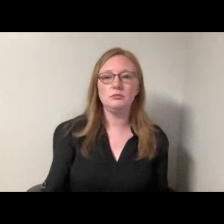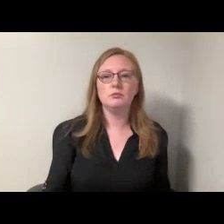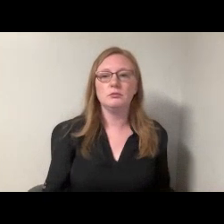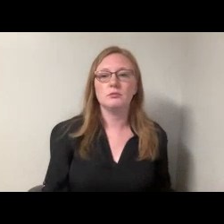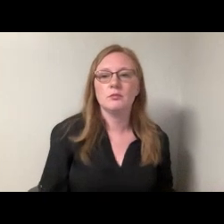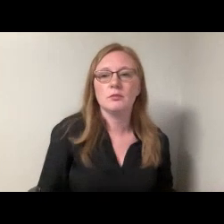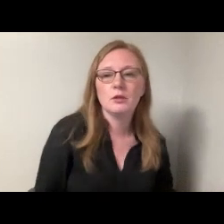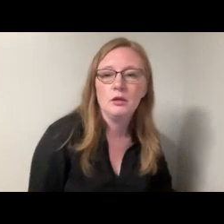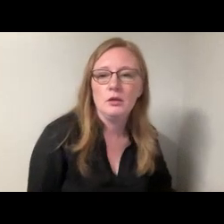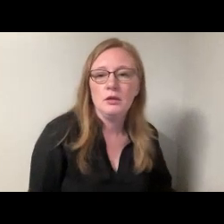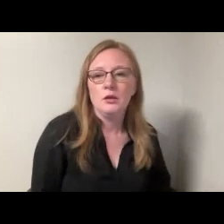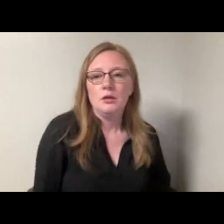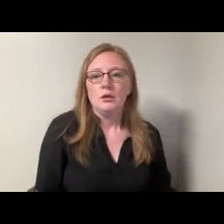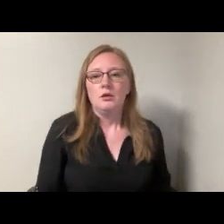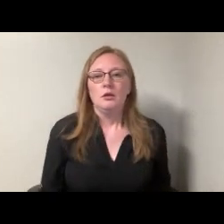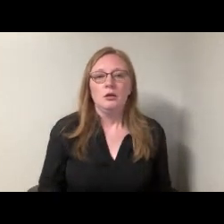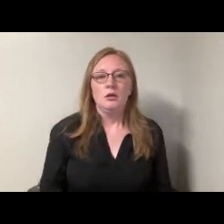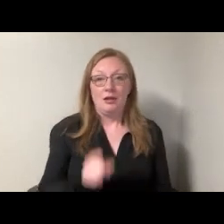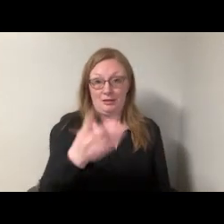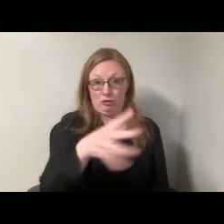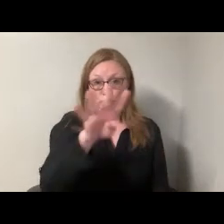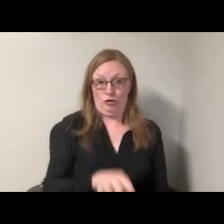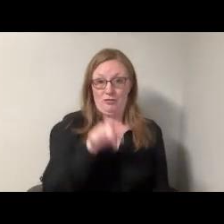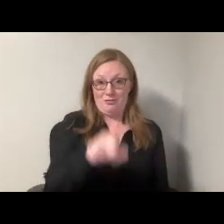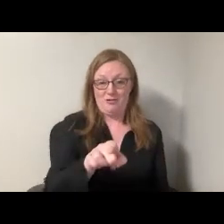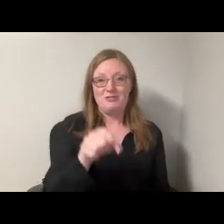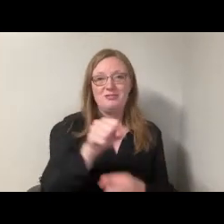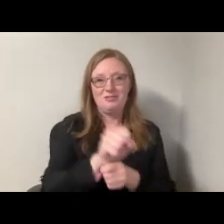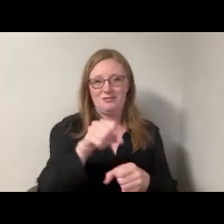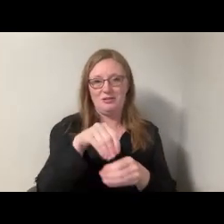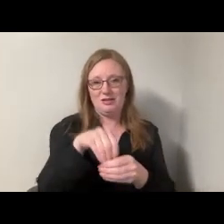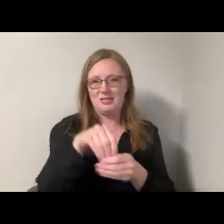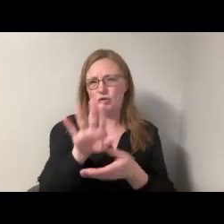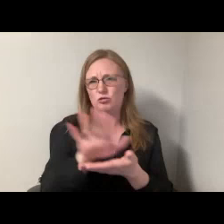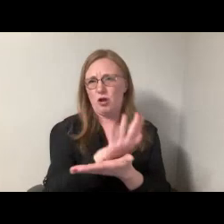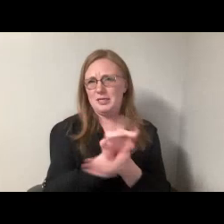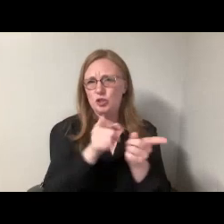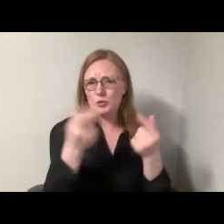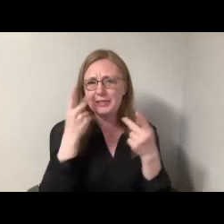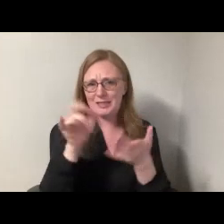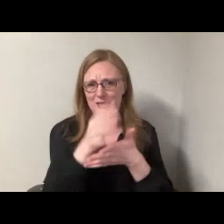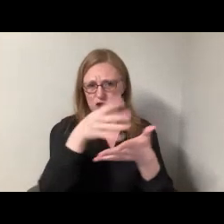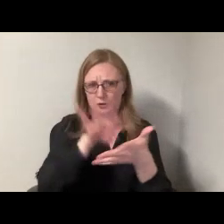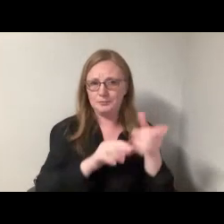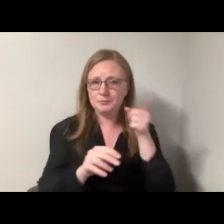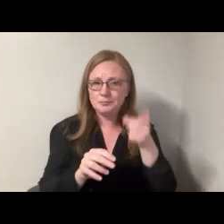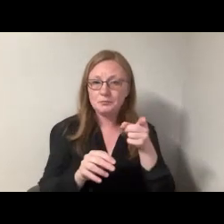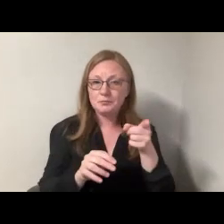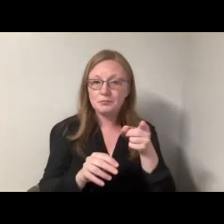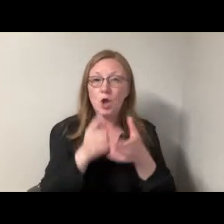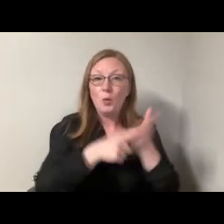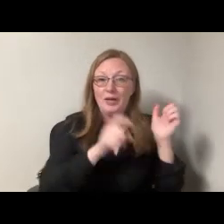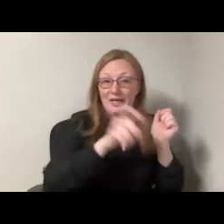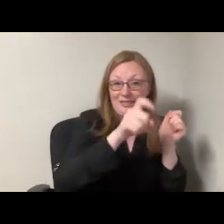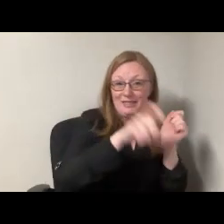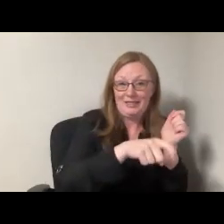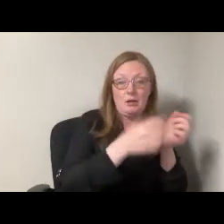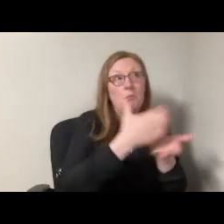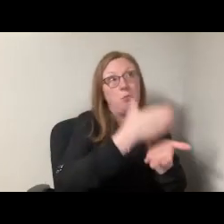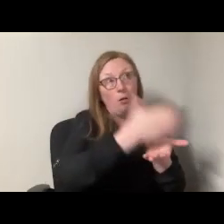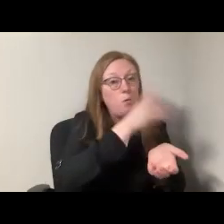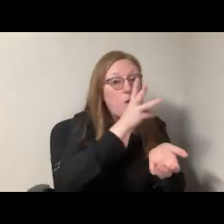So this chart is in the task force document. You look at what you need. If you got, like, a lot of time they want bottled